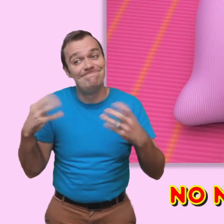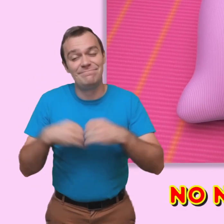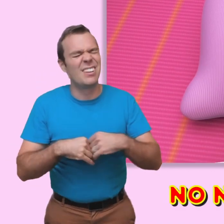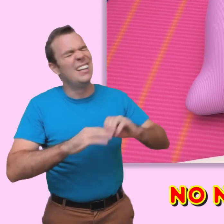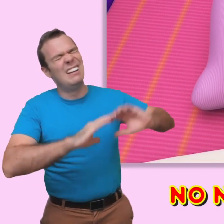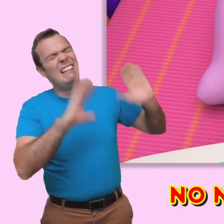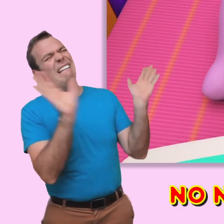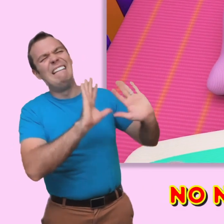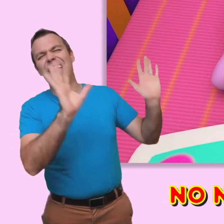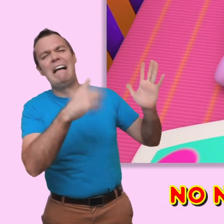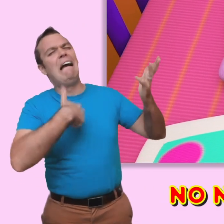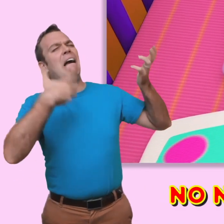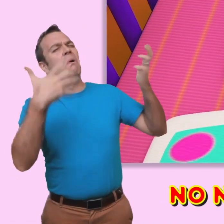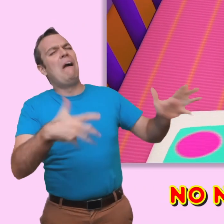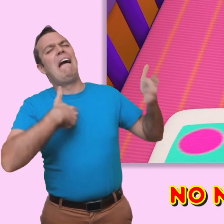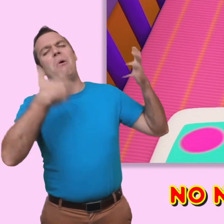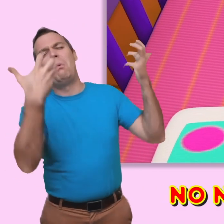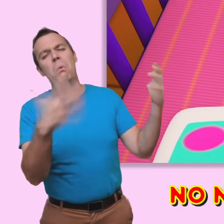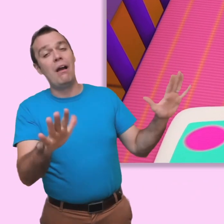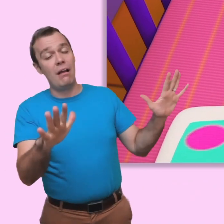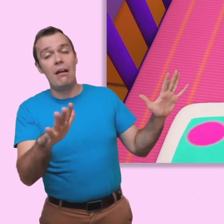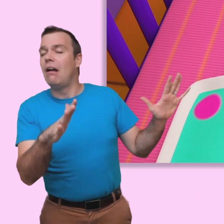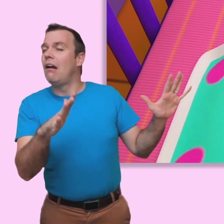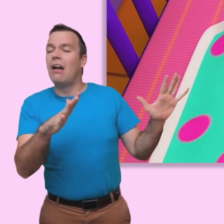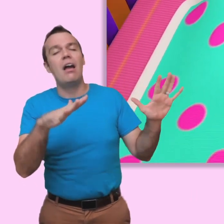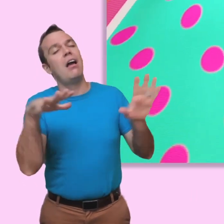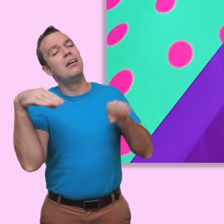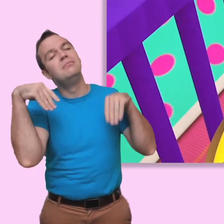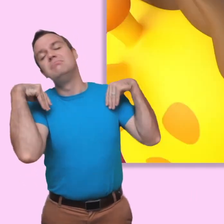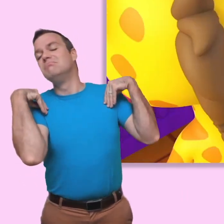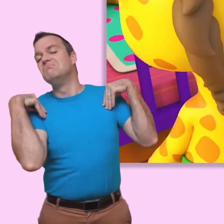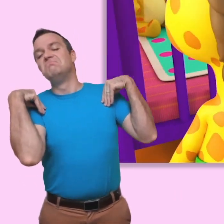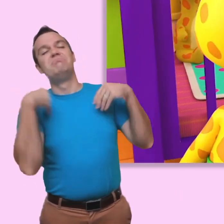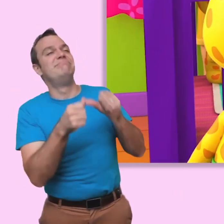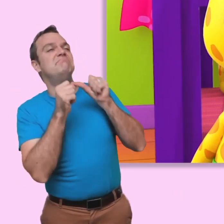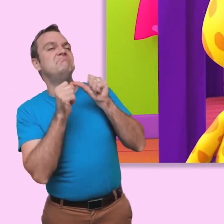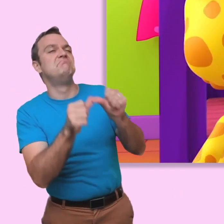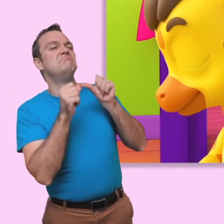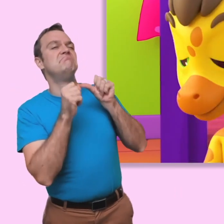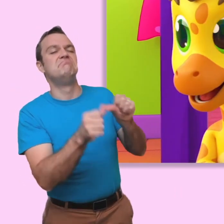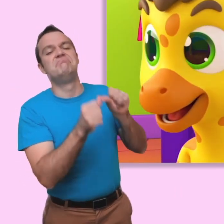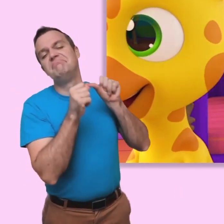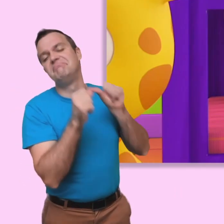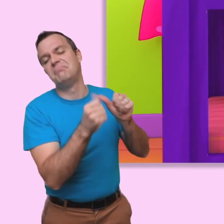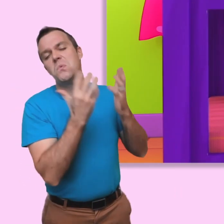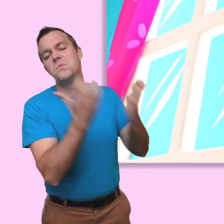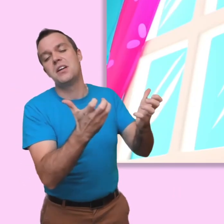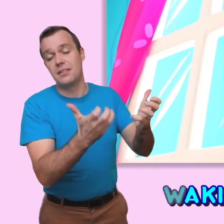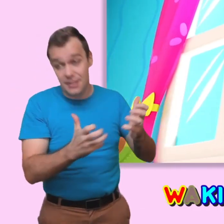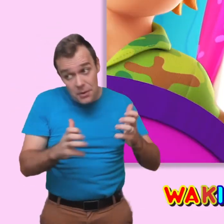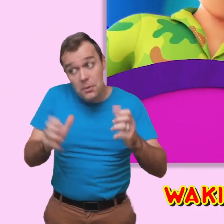No, no, no, I don't want to get up. I like to sleep a lot and stay in my